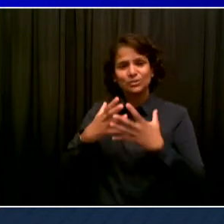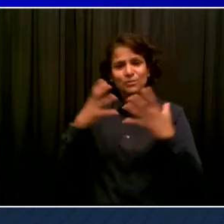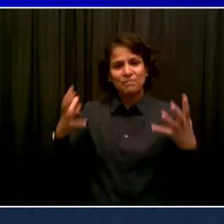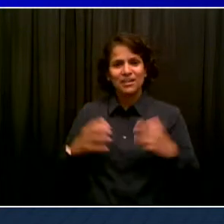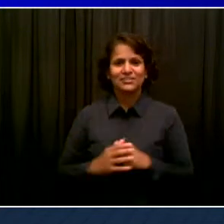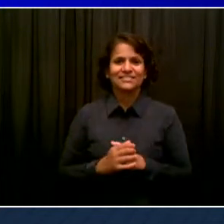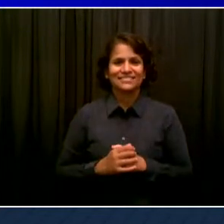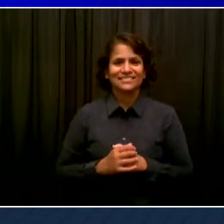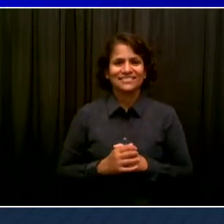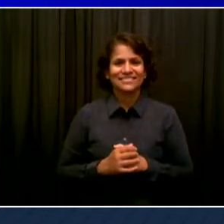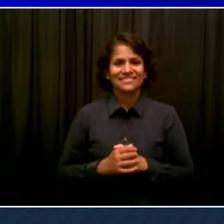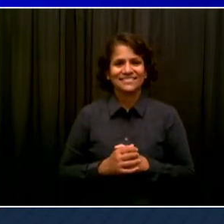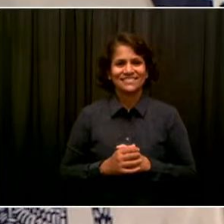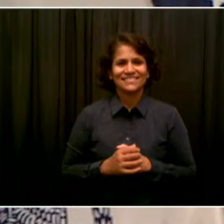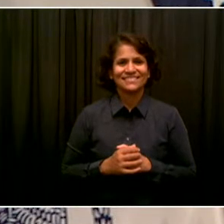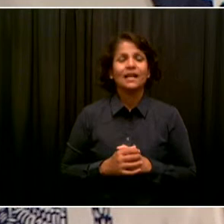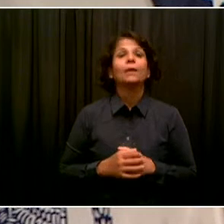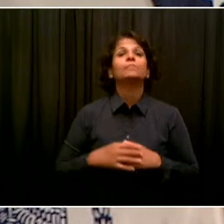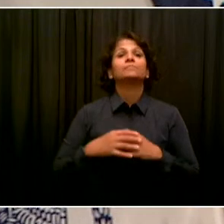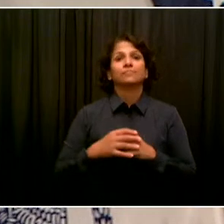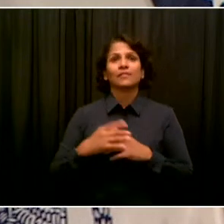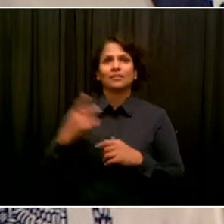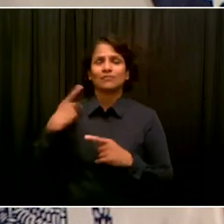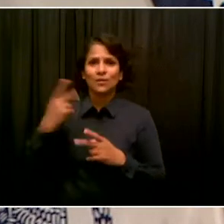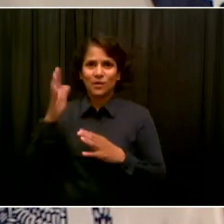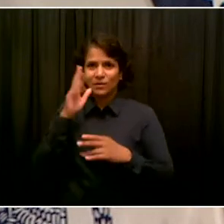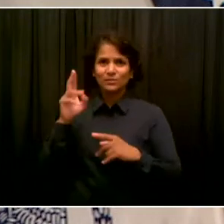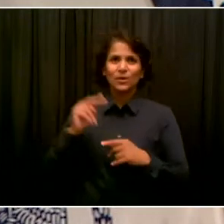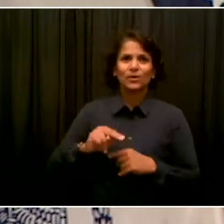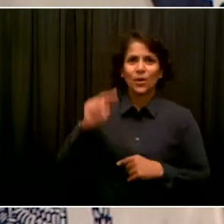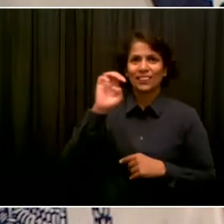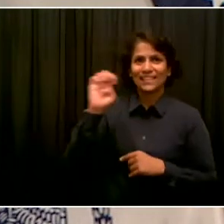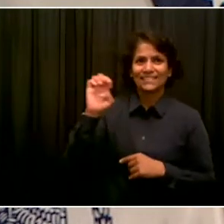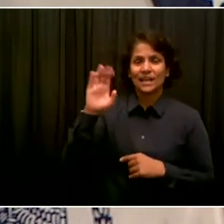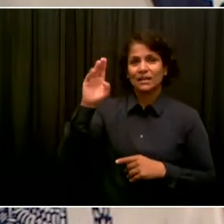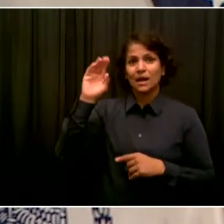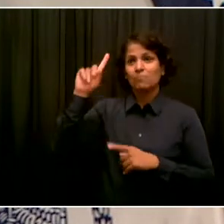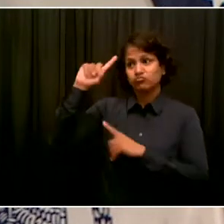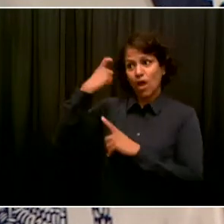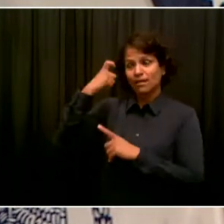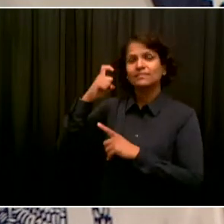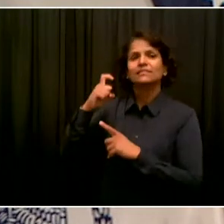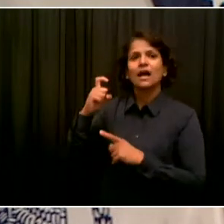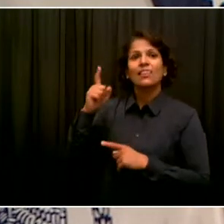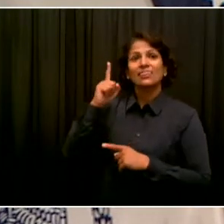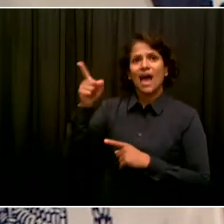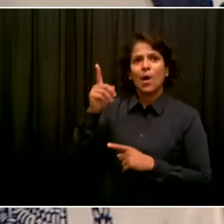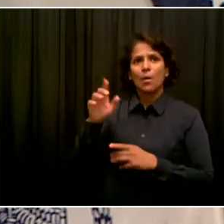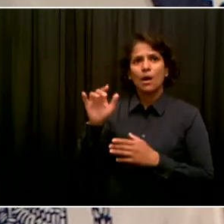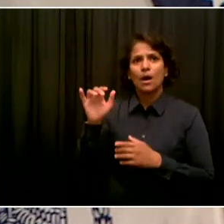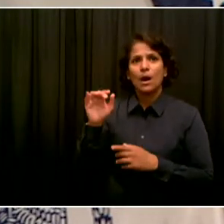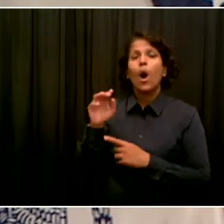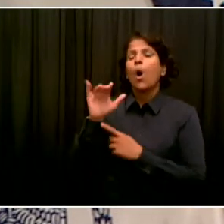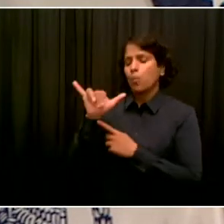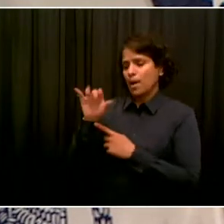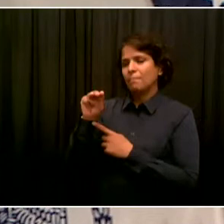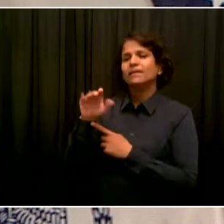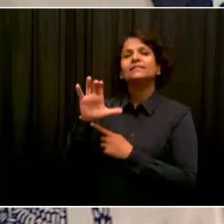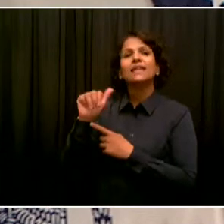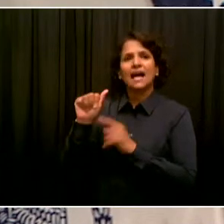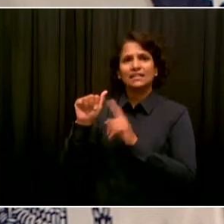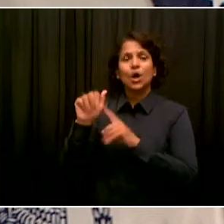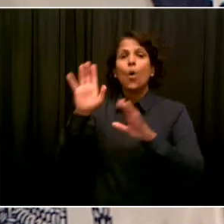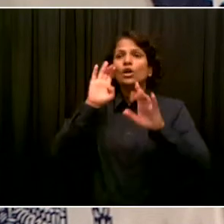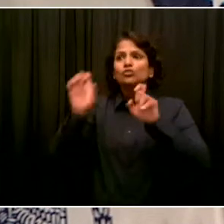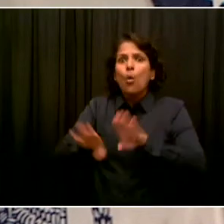Bronx with the Edenwald YMCA opening. That was just a couple of weeks ago. And